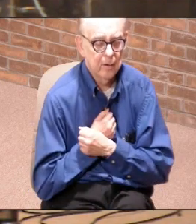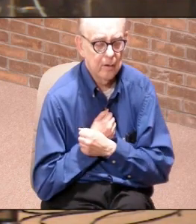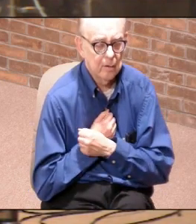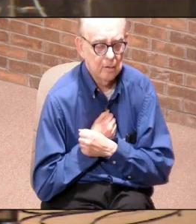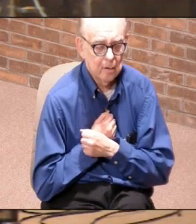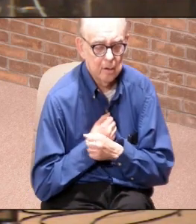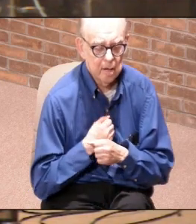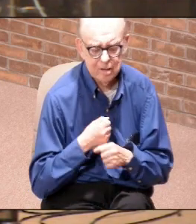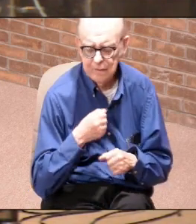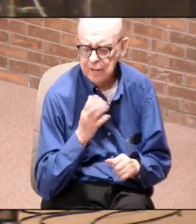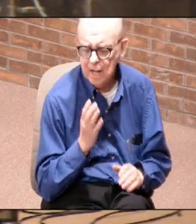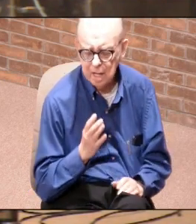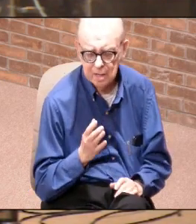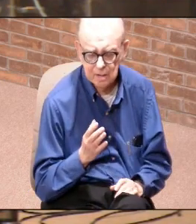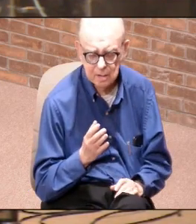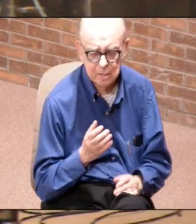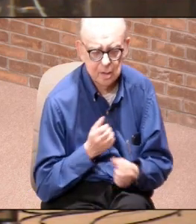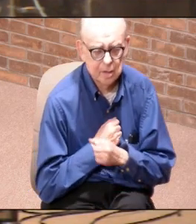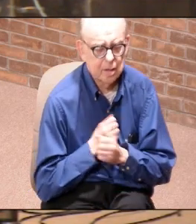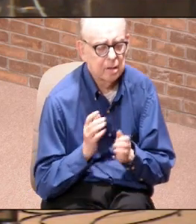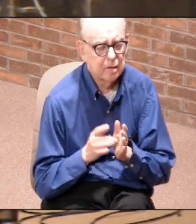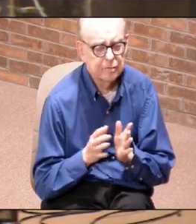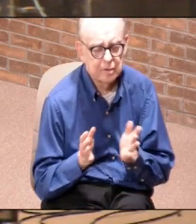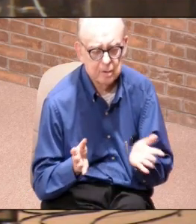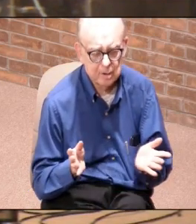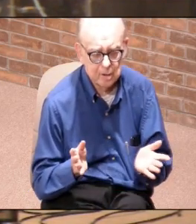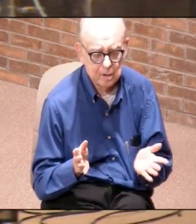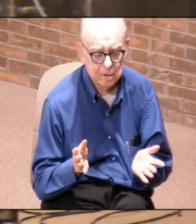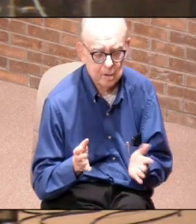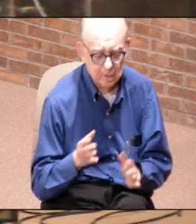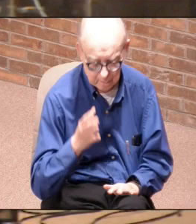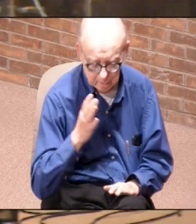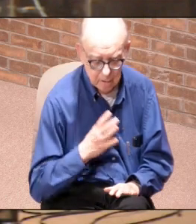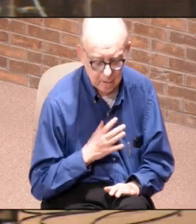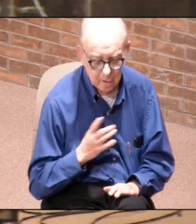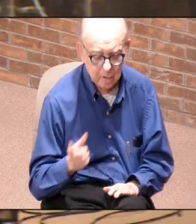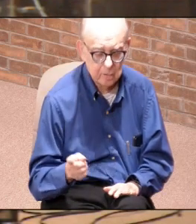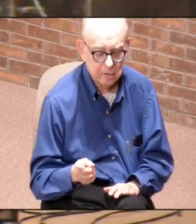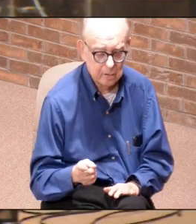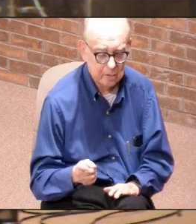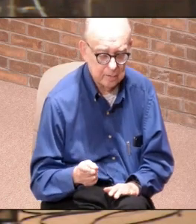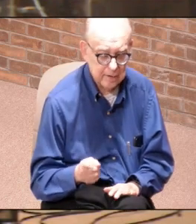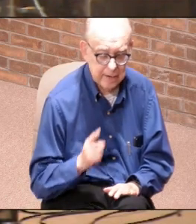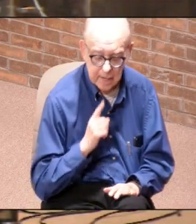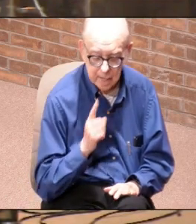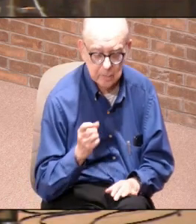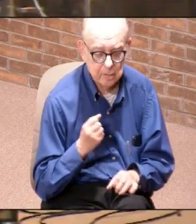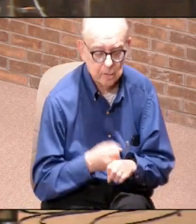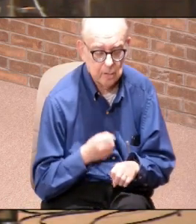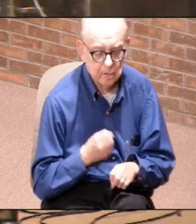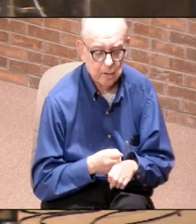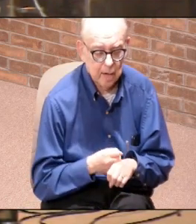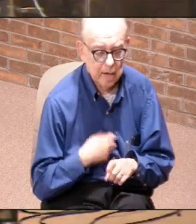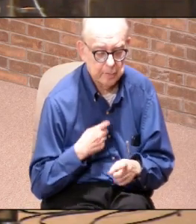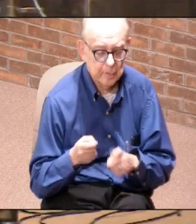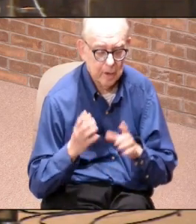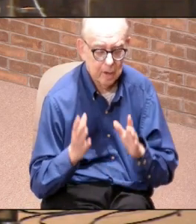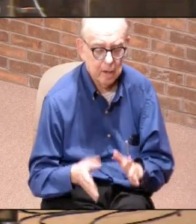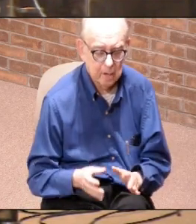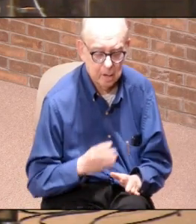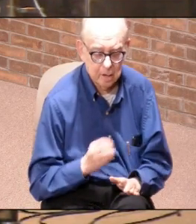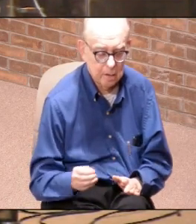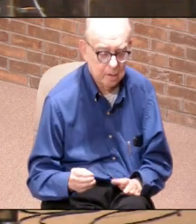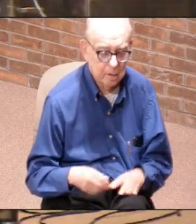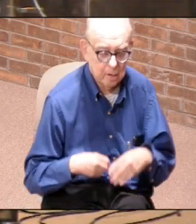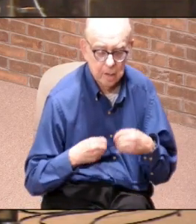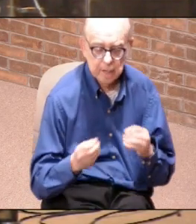I just love God. I love Jesus. And man, he is my rock. He's my controller. And